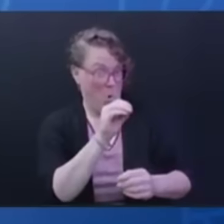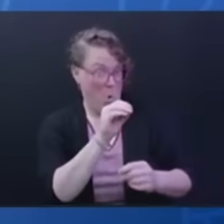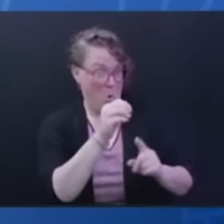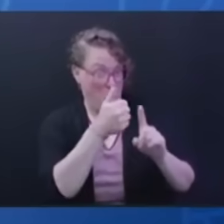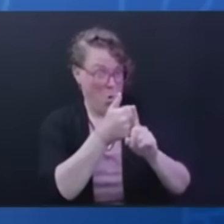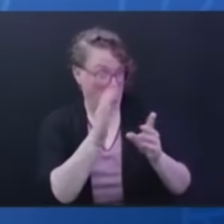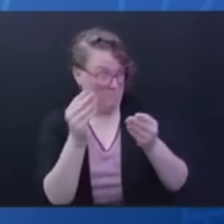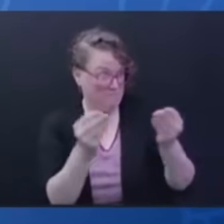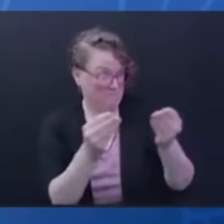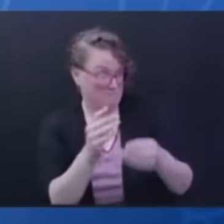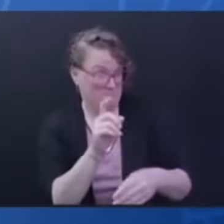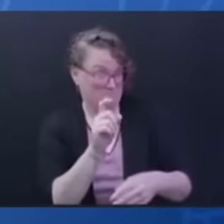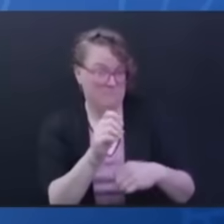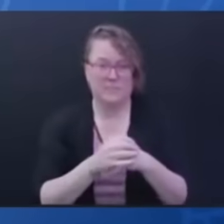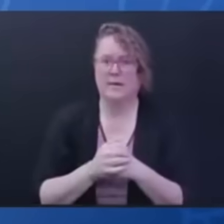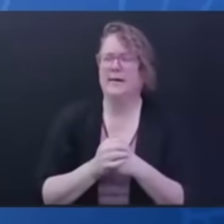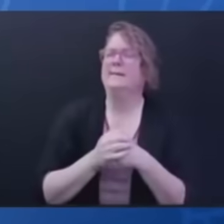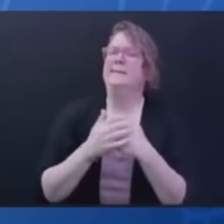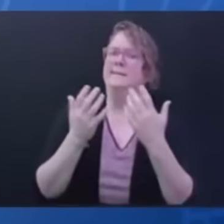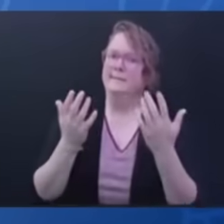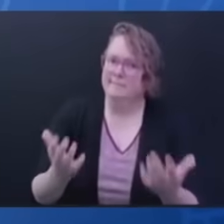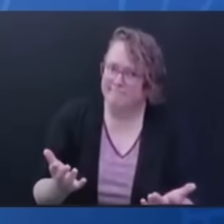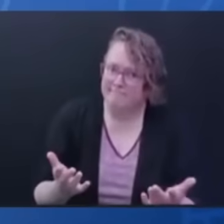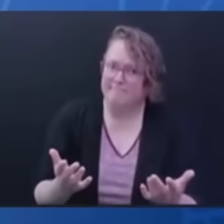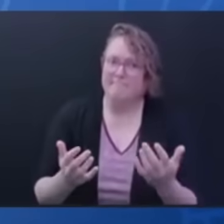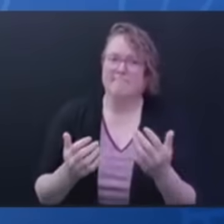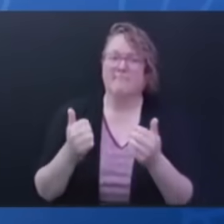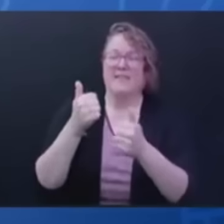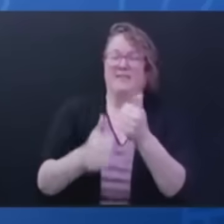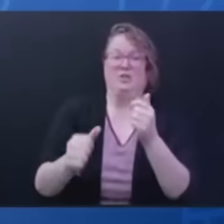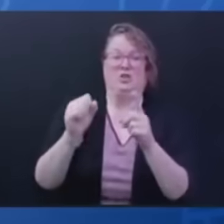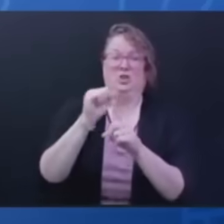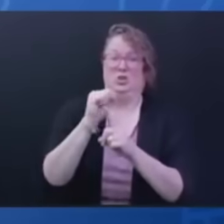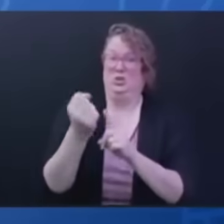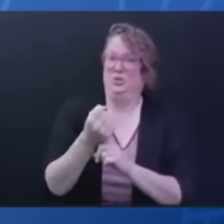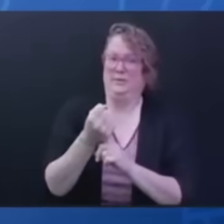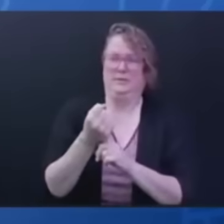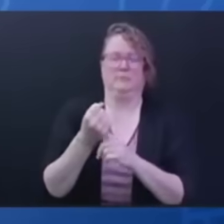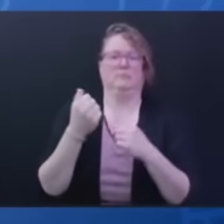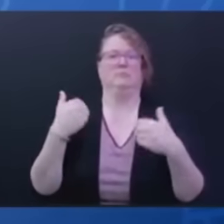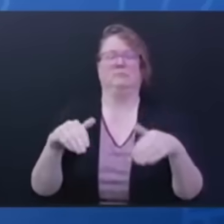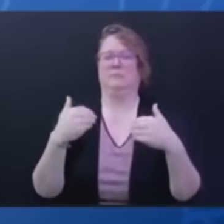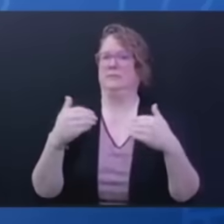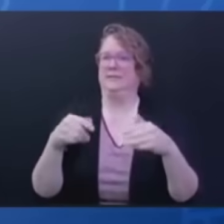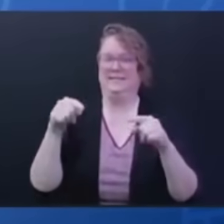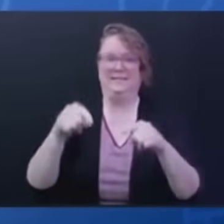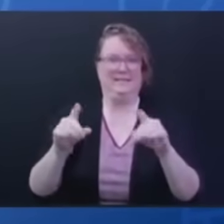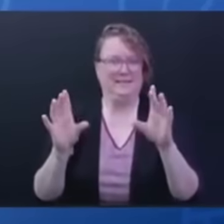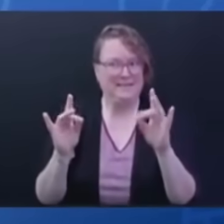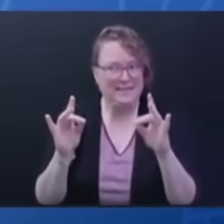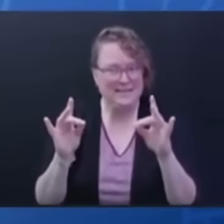in every situation. In this particular case, of course, a very delicate and dangerous situation. But in any case where there's